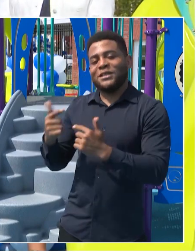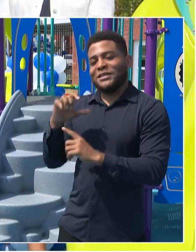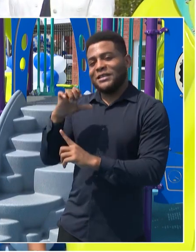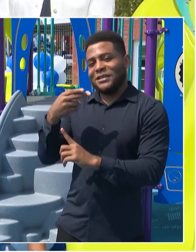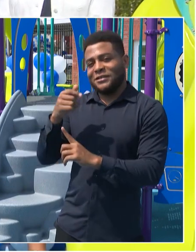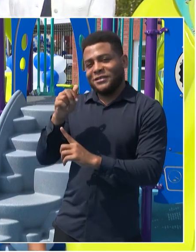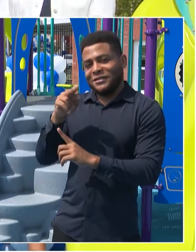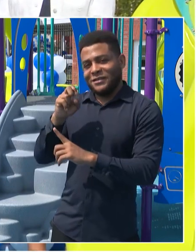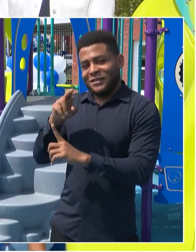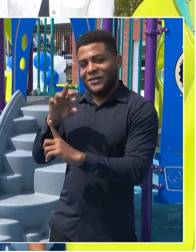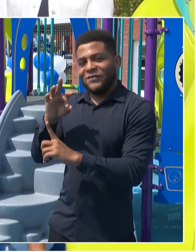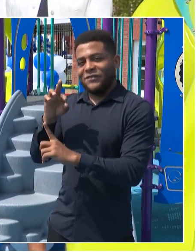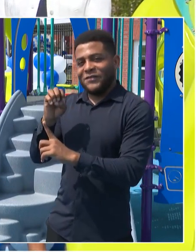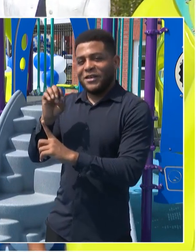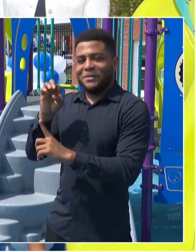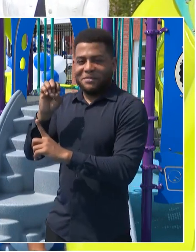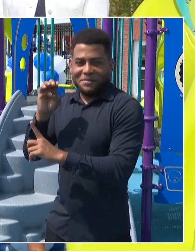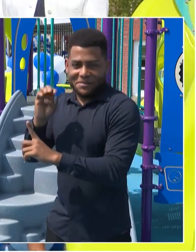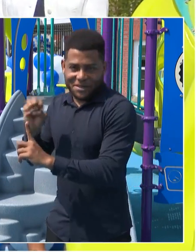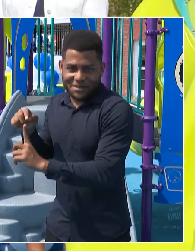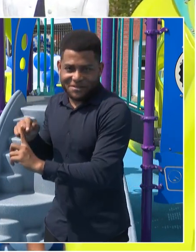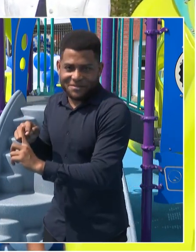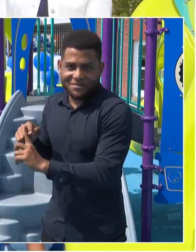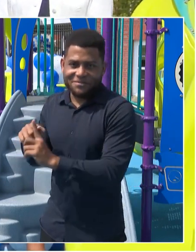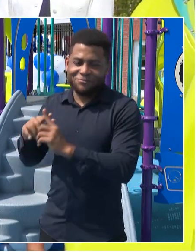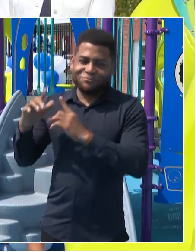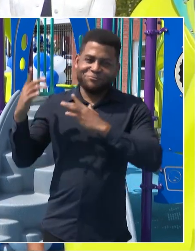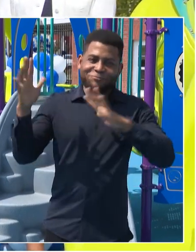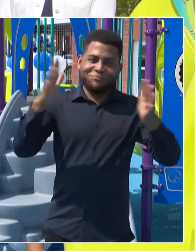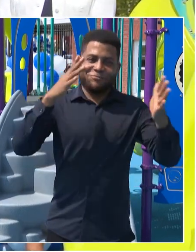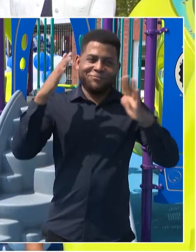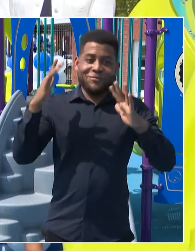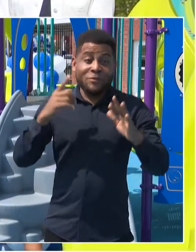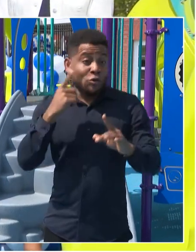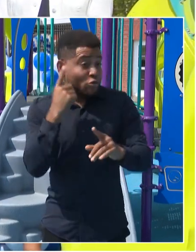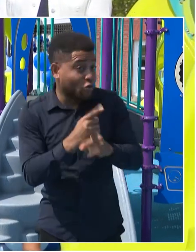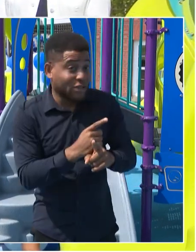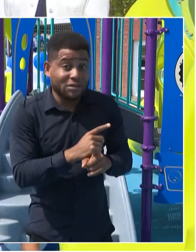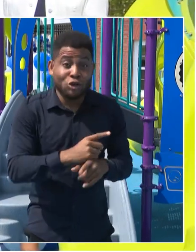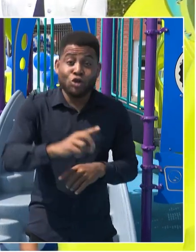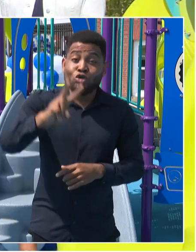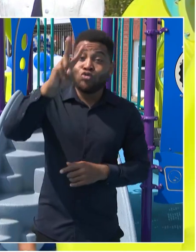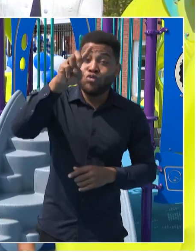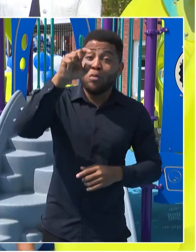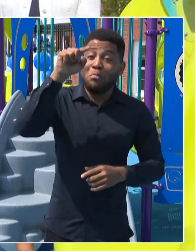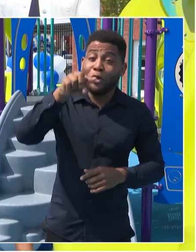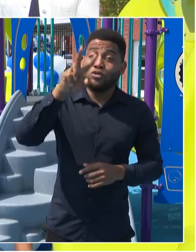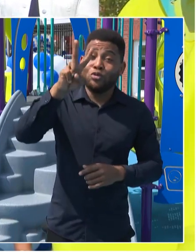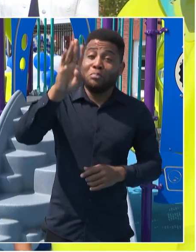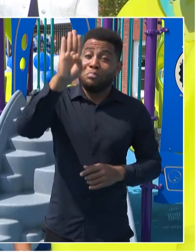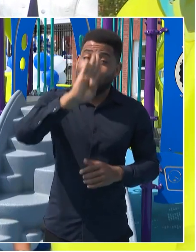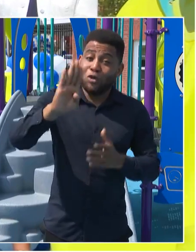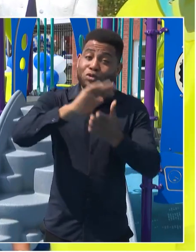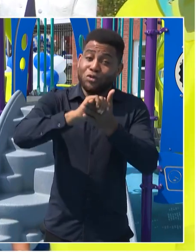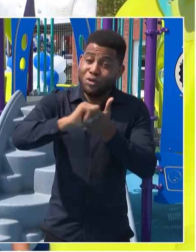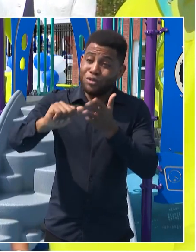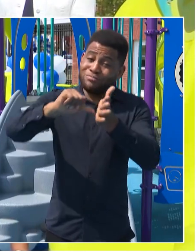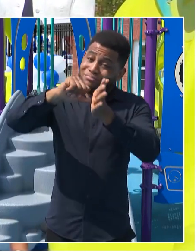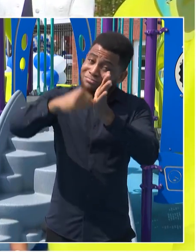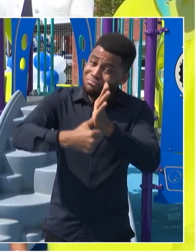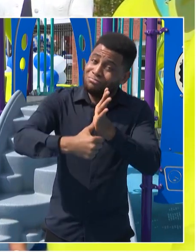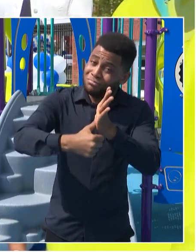That's right. He said $2.2 billion. For those you didn't hear that, let's again celebrate this moment.